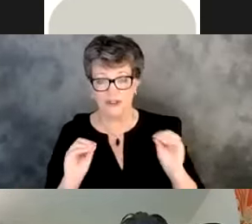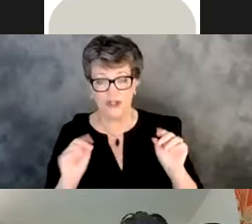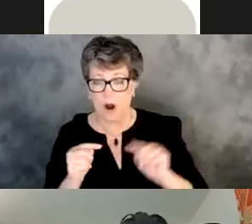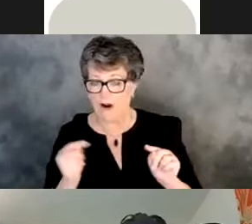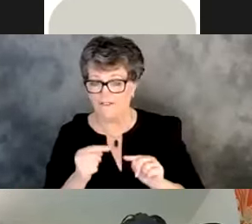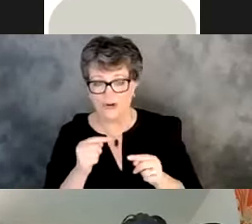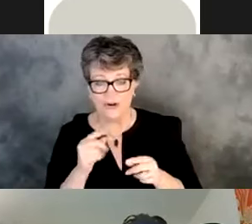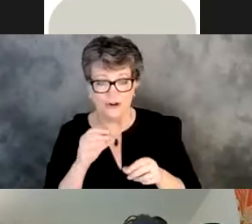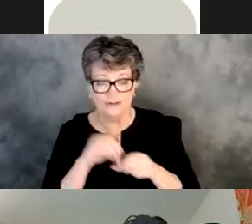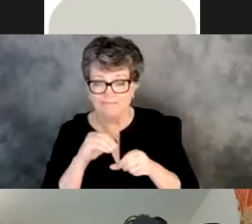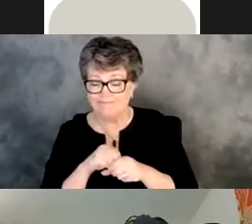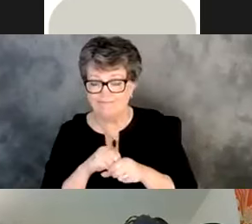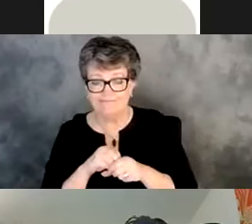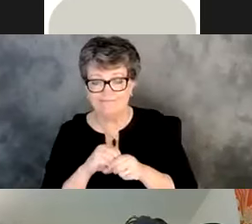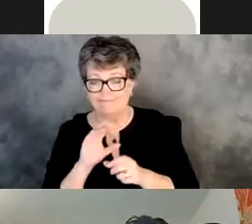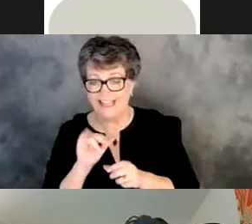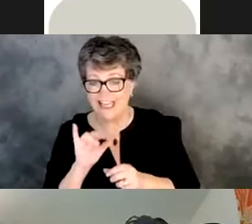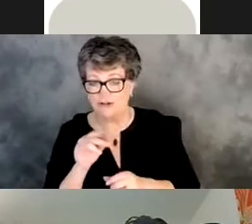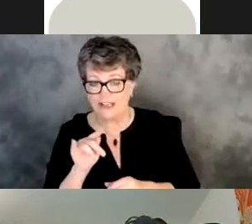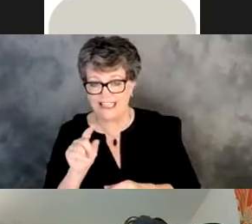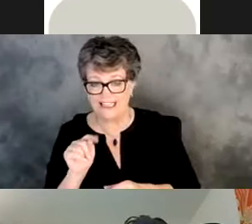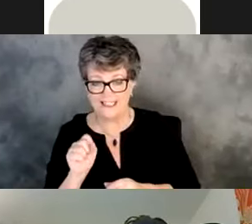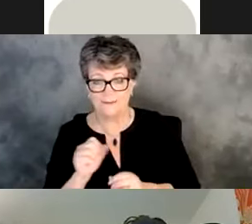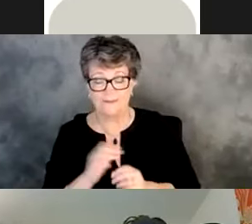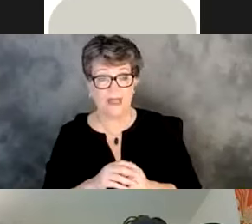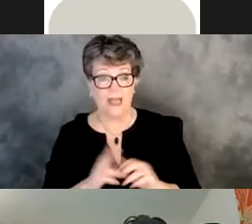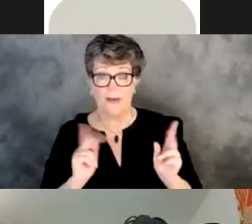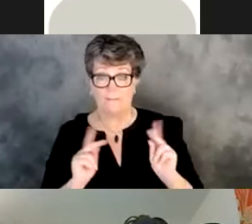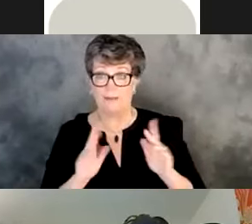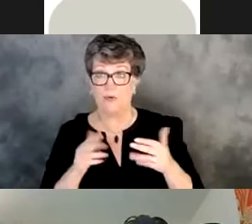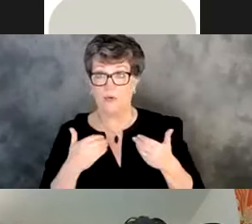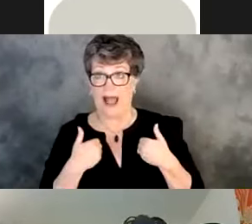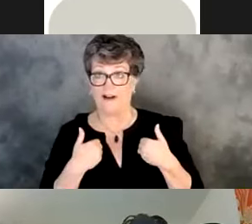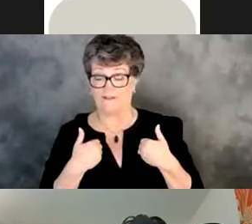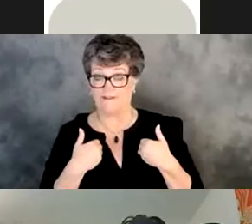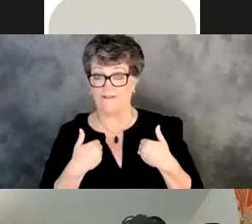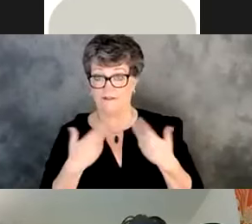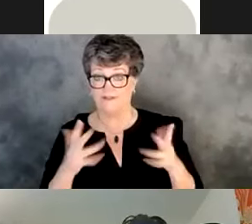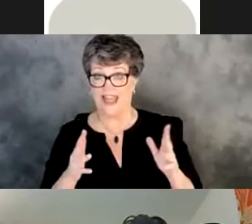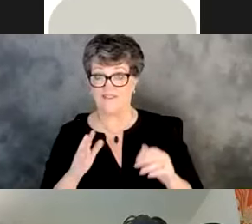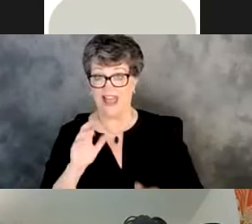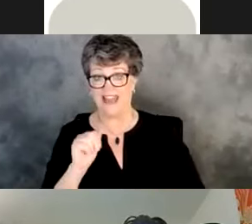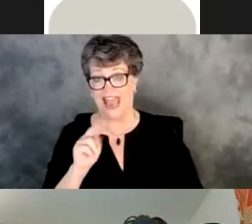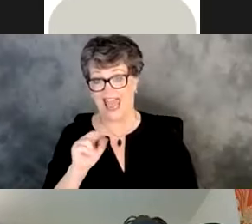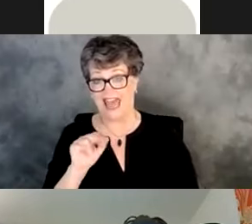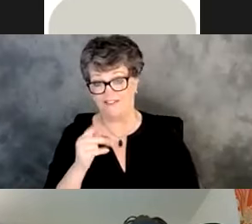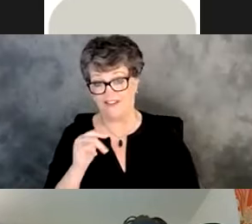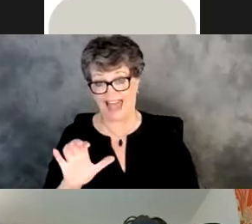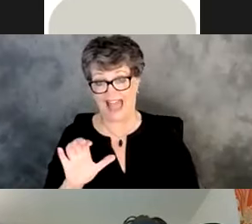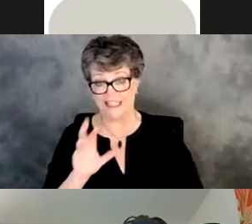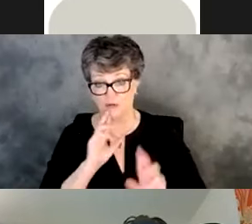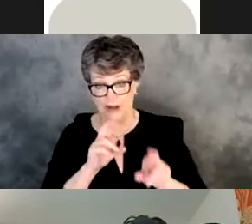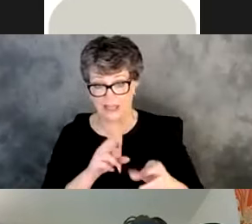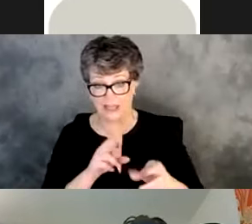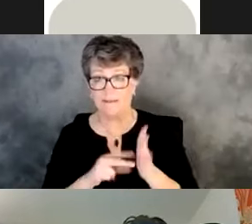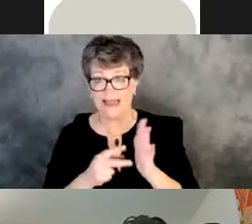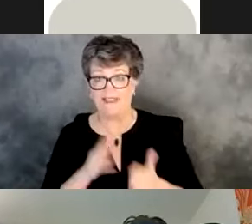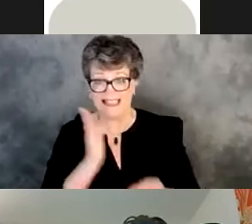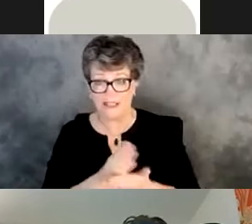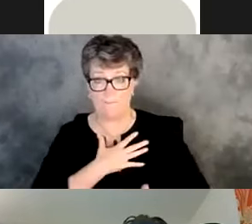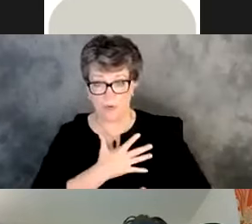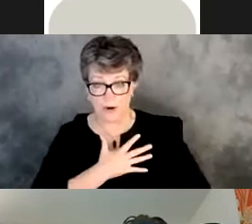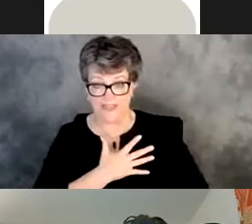ingredients. The allergic people who have had anaphylactic reactions, meaning that they stopped breathing